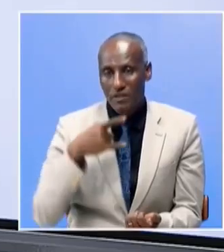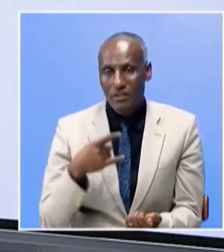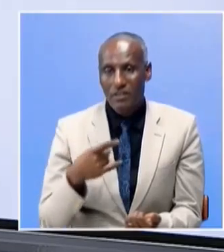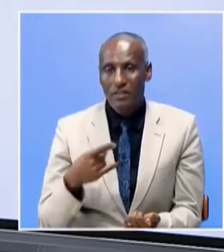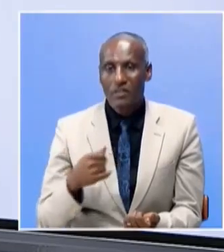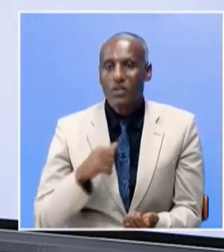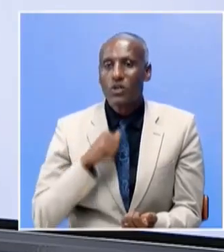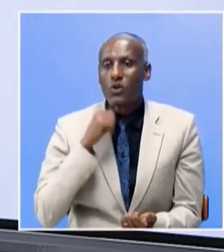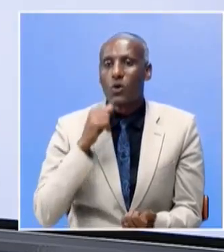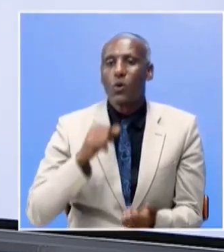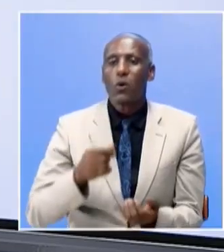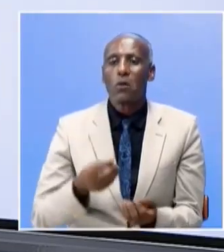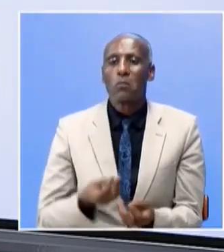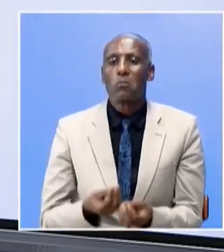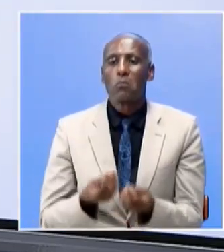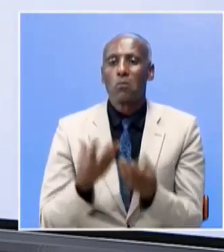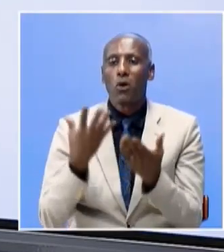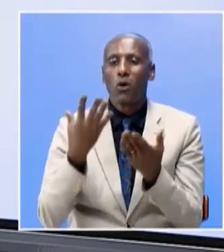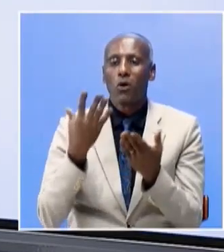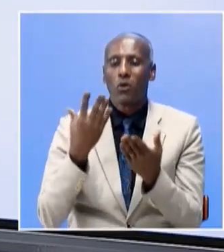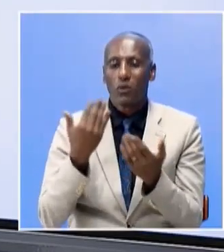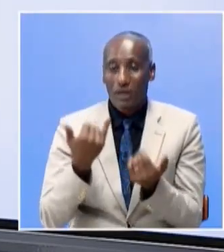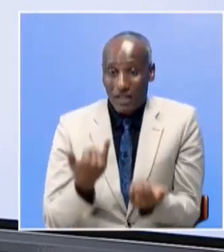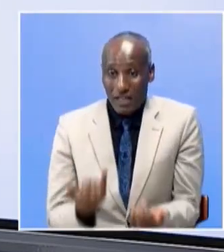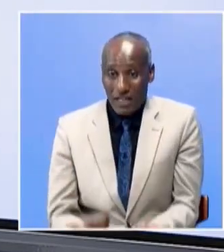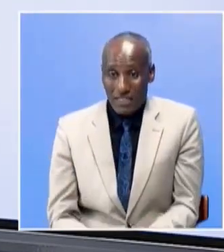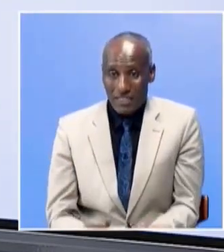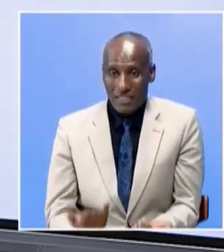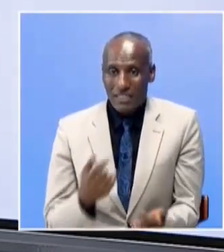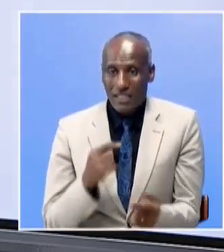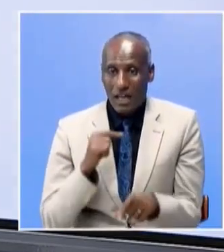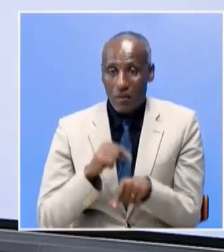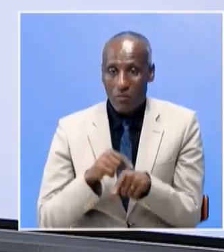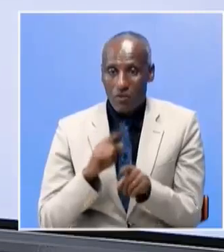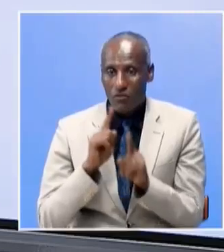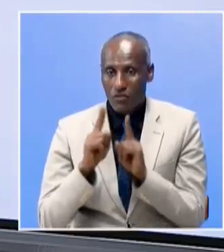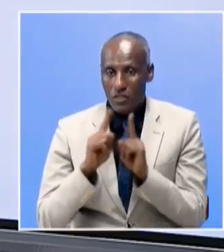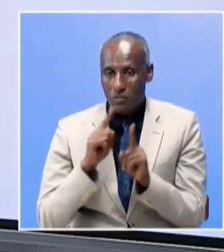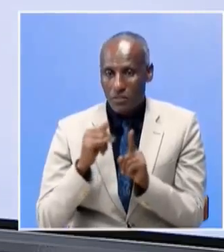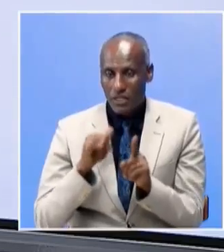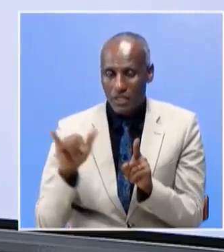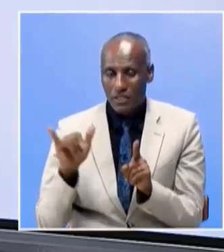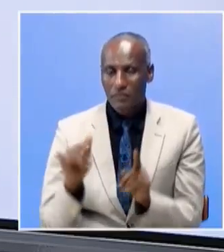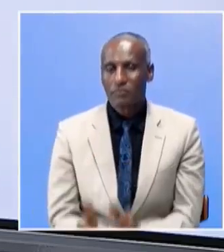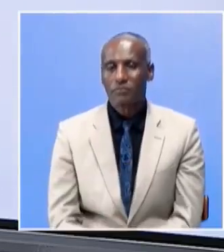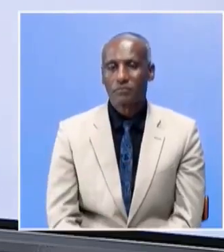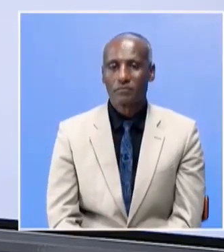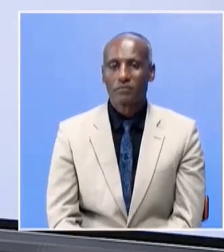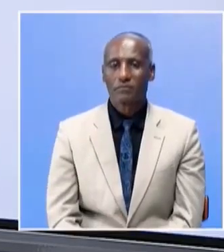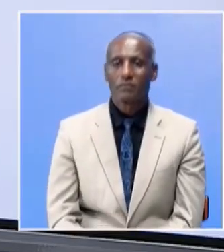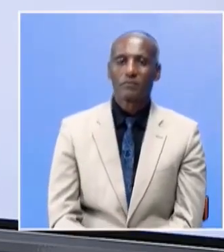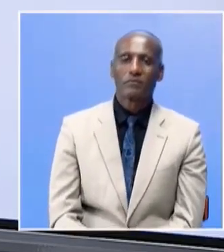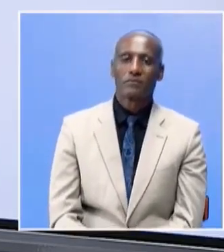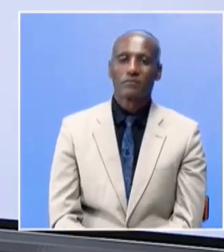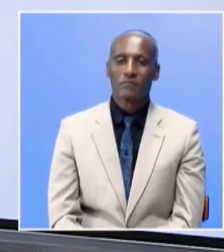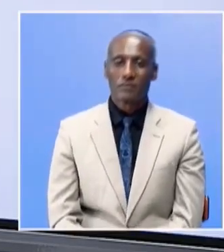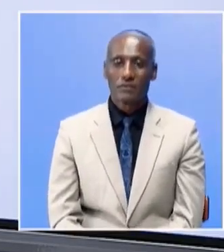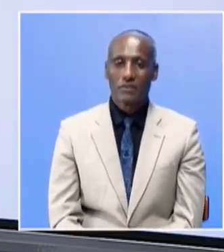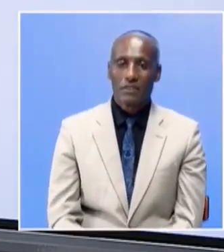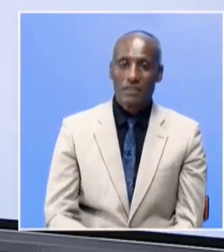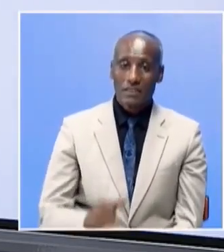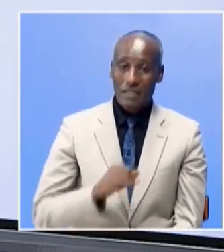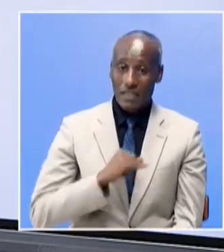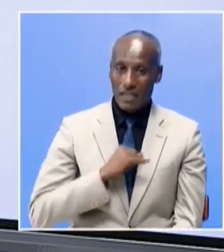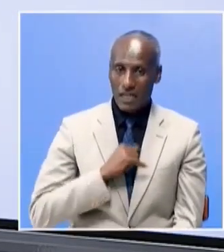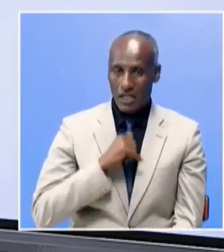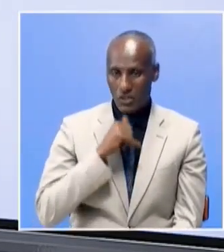more at the time of speaking. Okay? This means, so at the time of speaking, I do not use